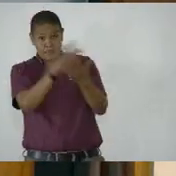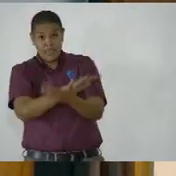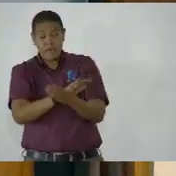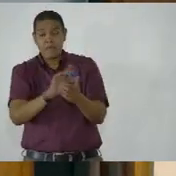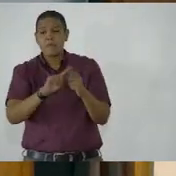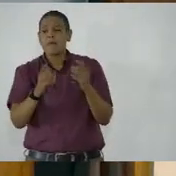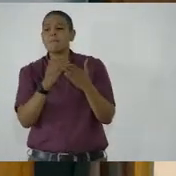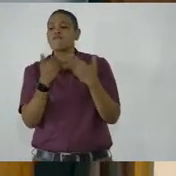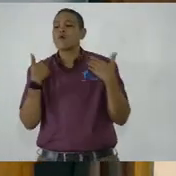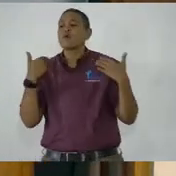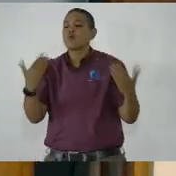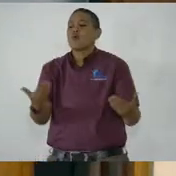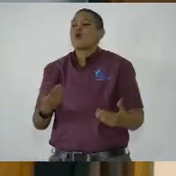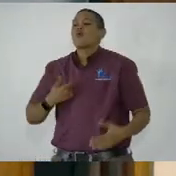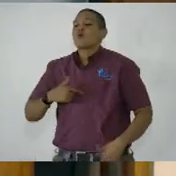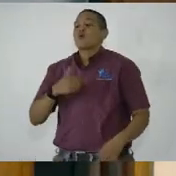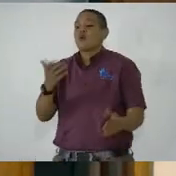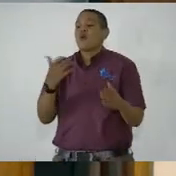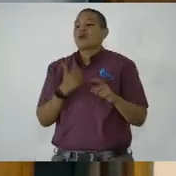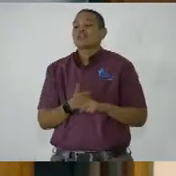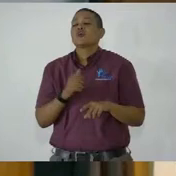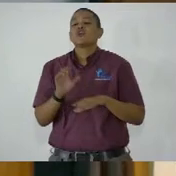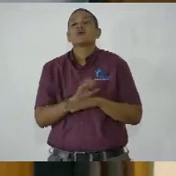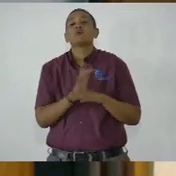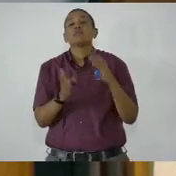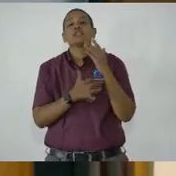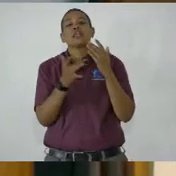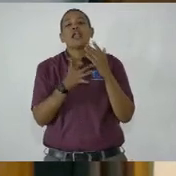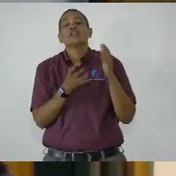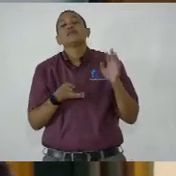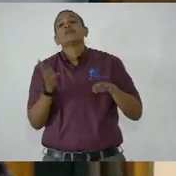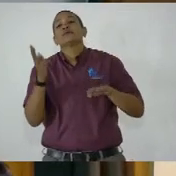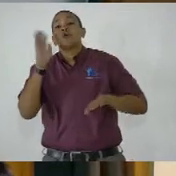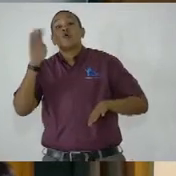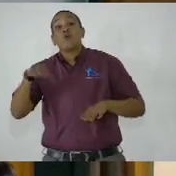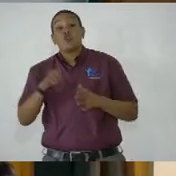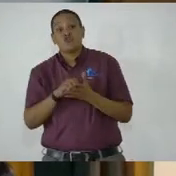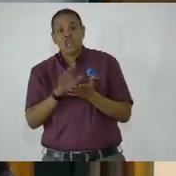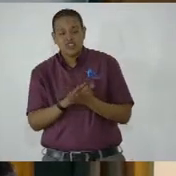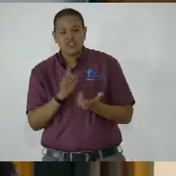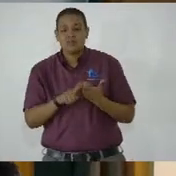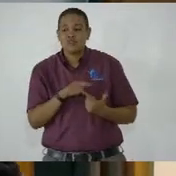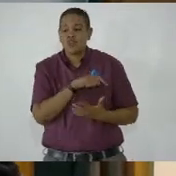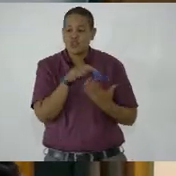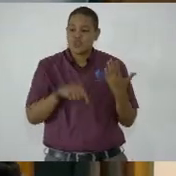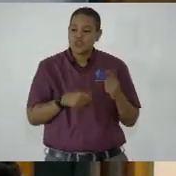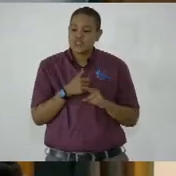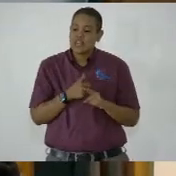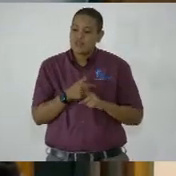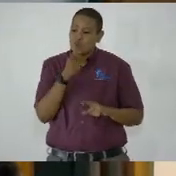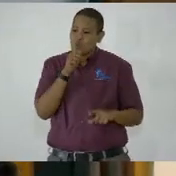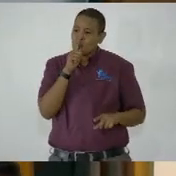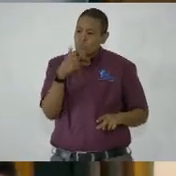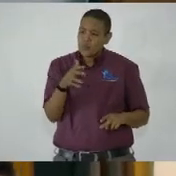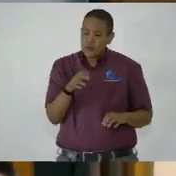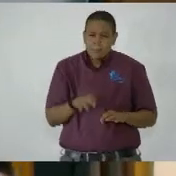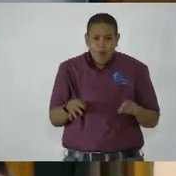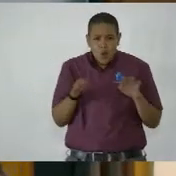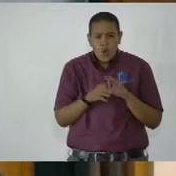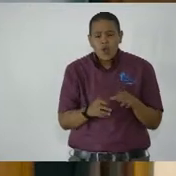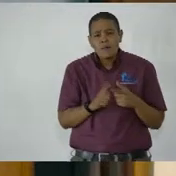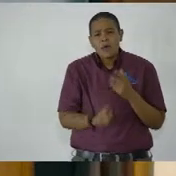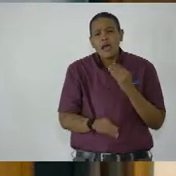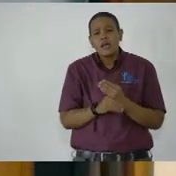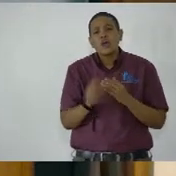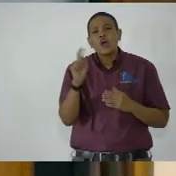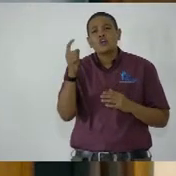that, Madam Speaker, we want to digitize all the records, and those which are really important, and the